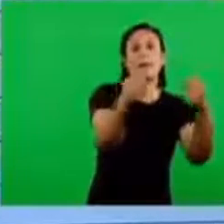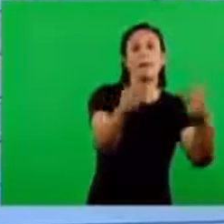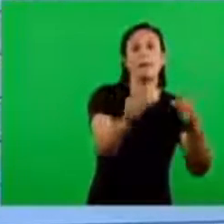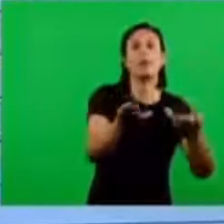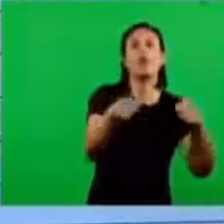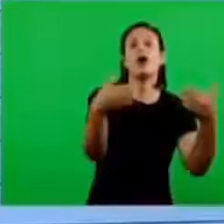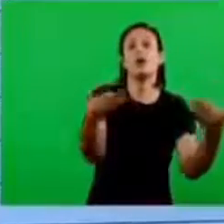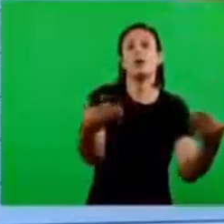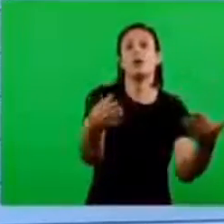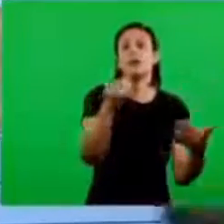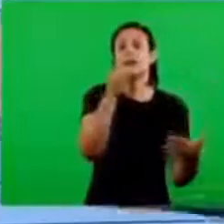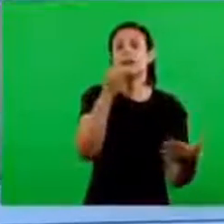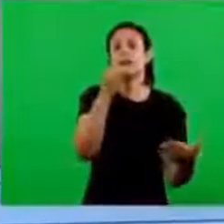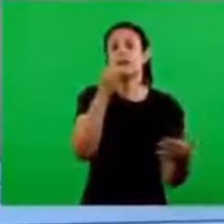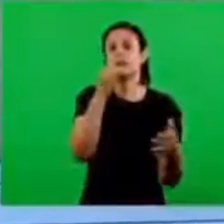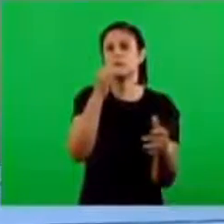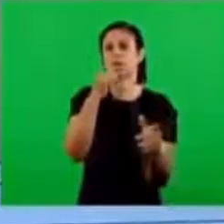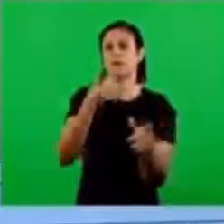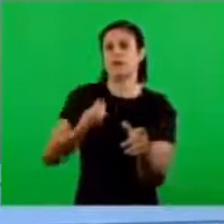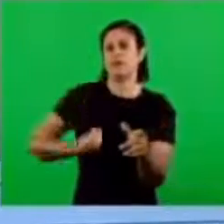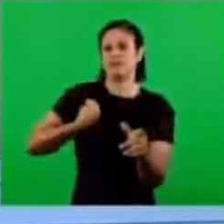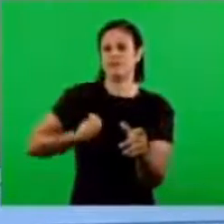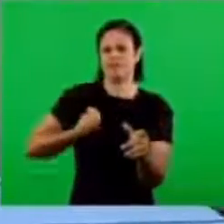is associated with life.